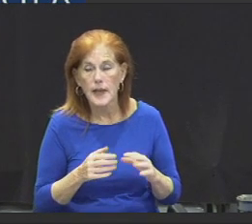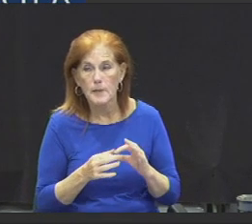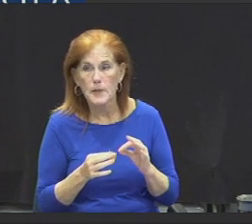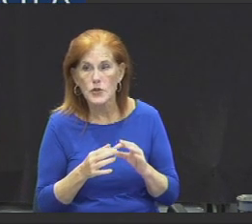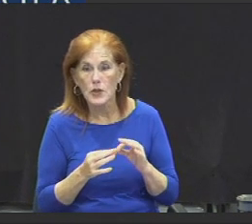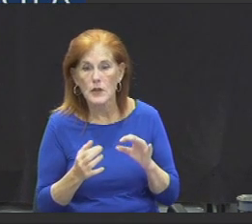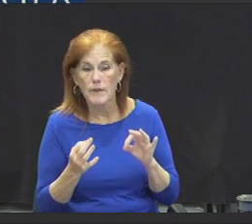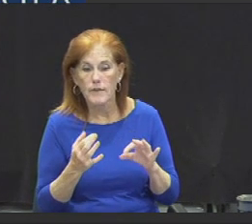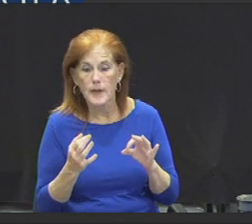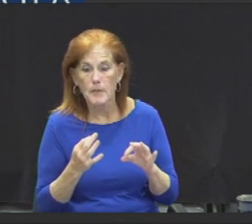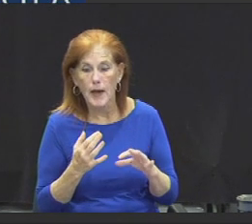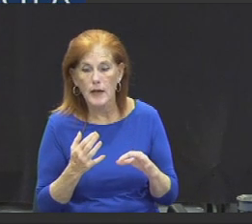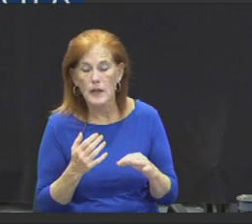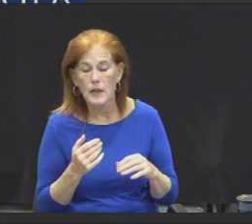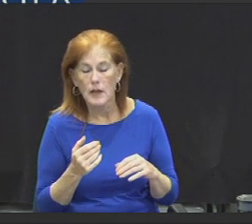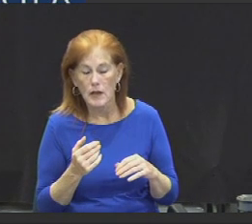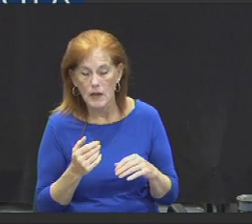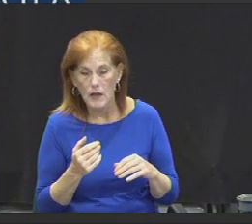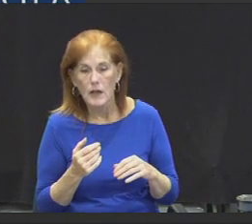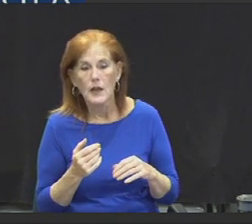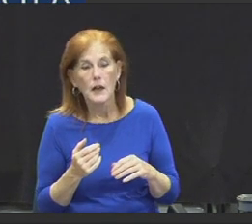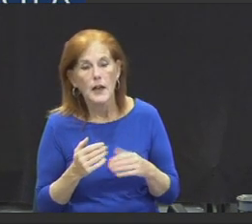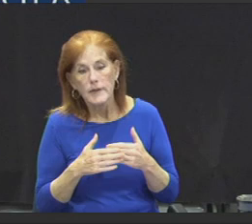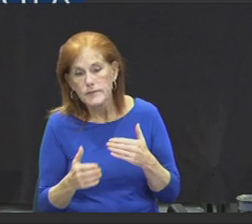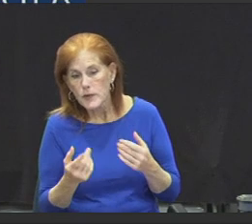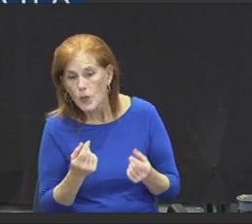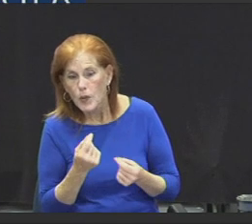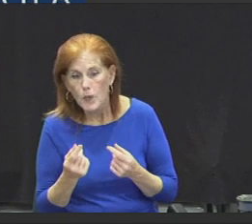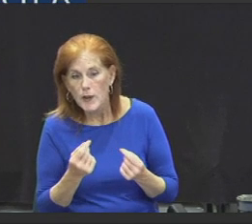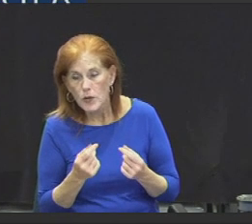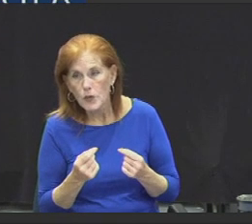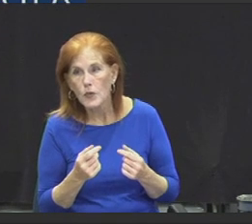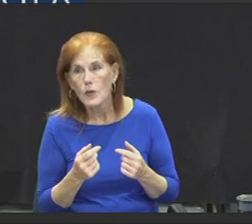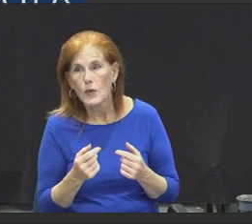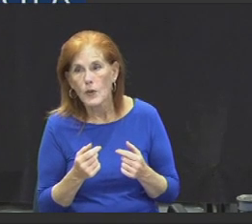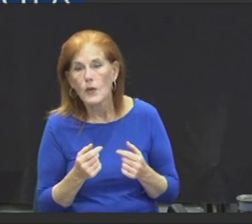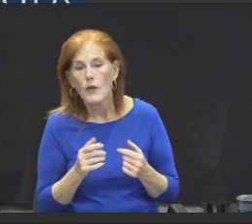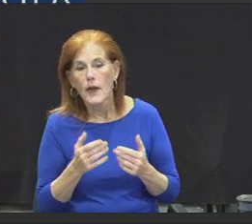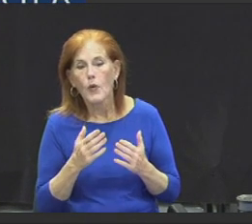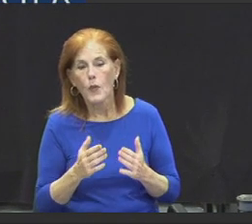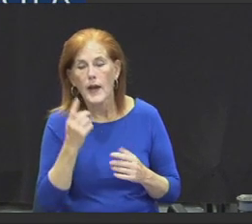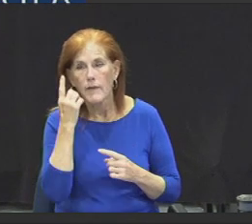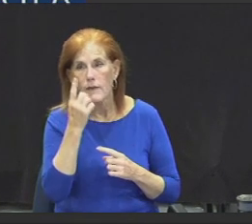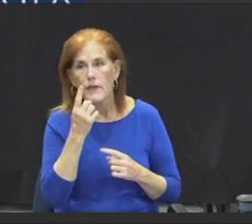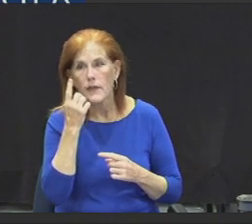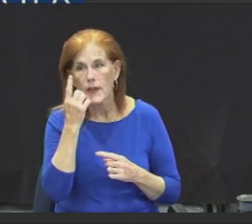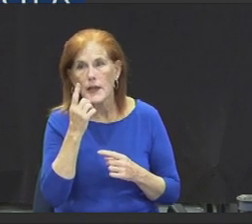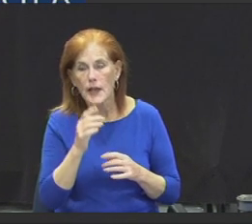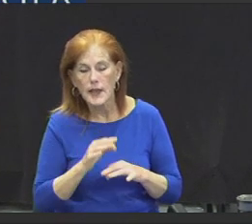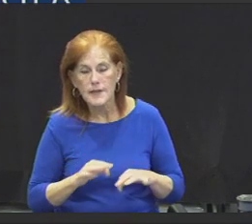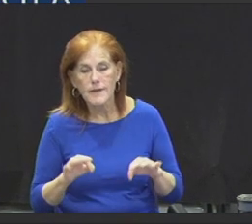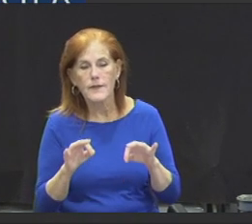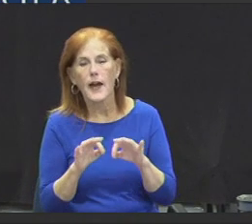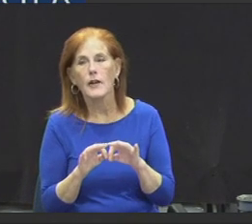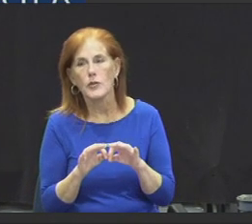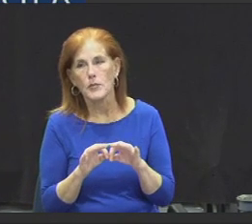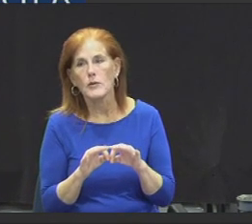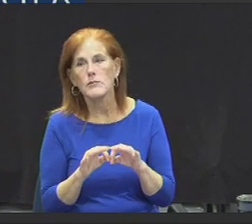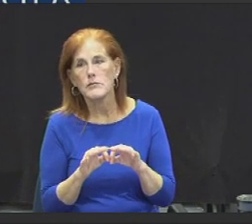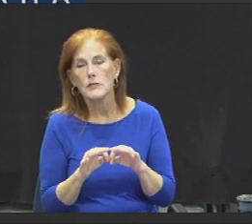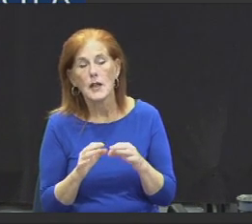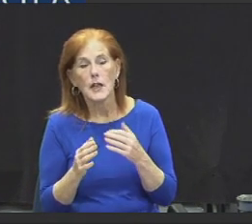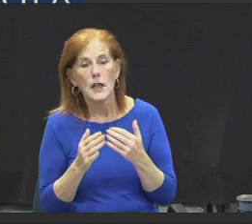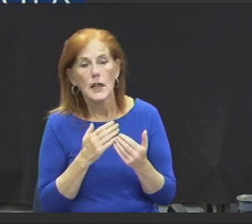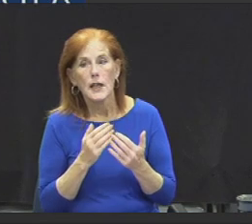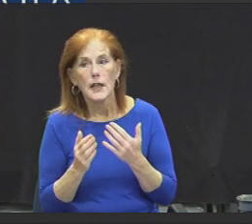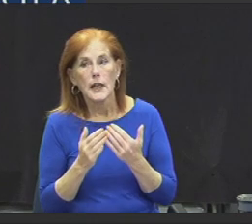the feedback and the where do we go from here, Mark, that sort of way of thinking is valuable still yet at this point,